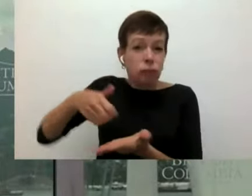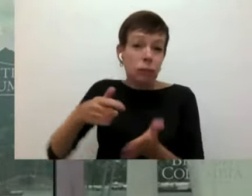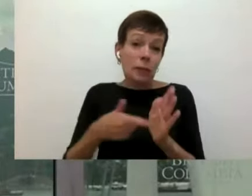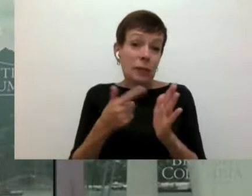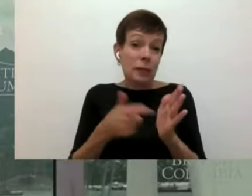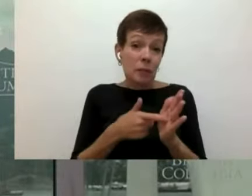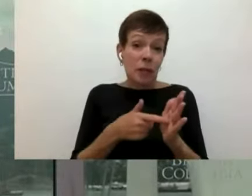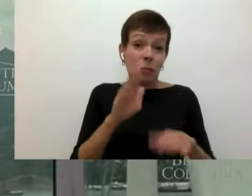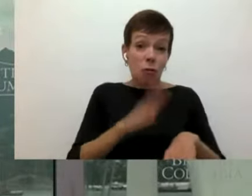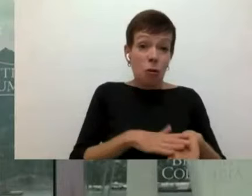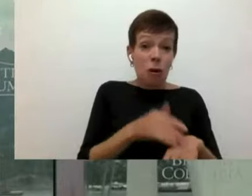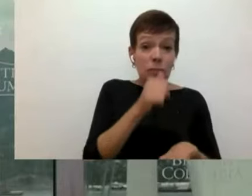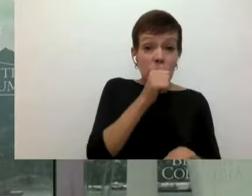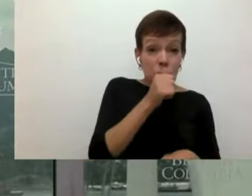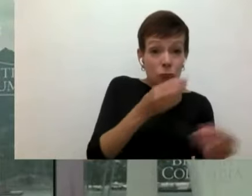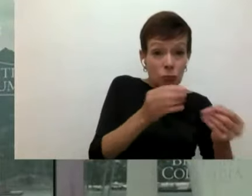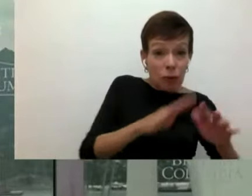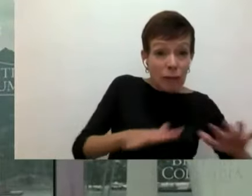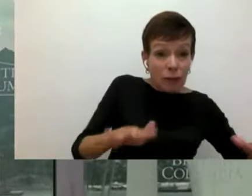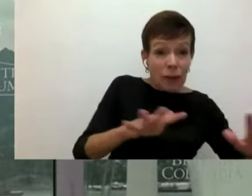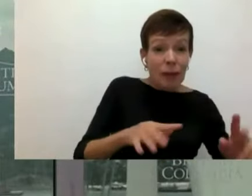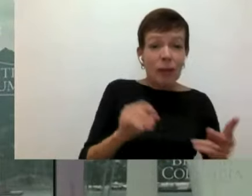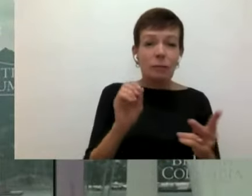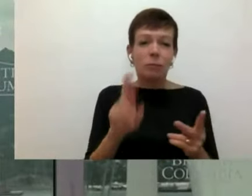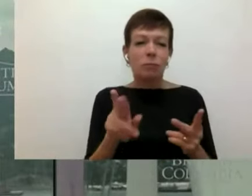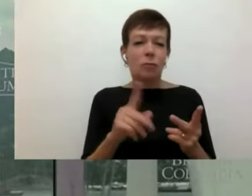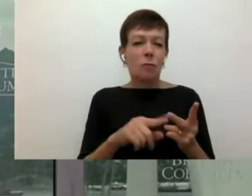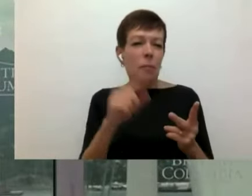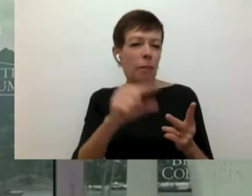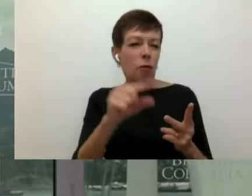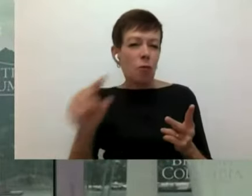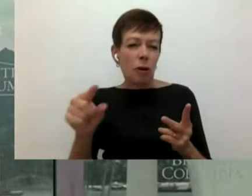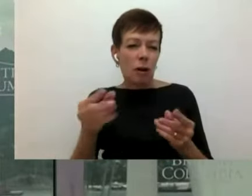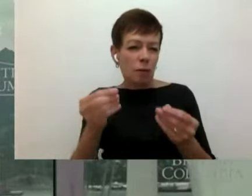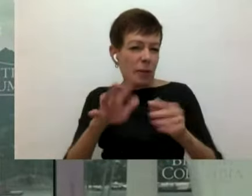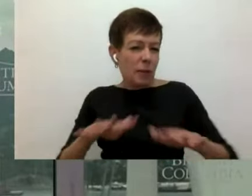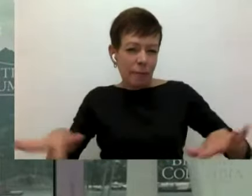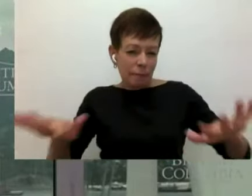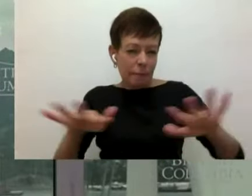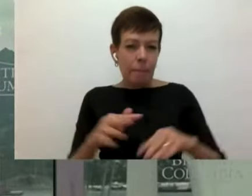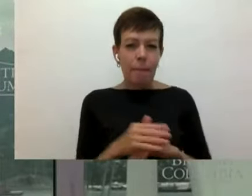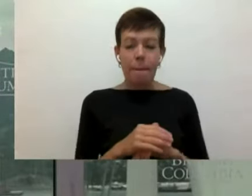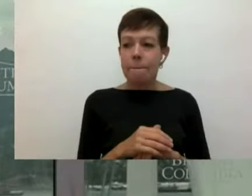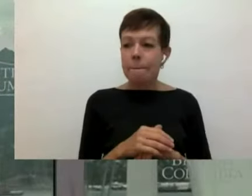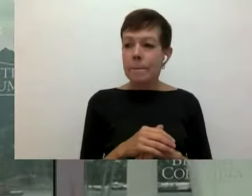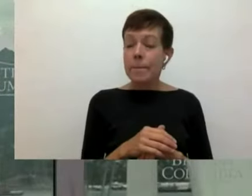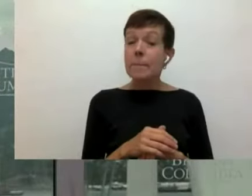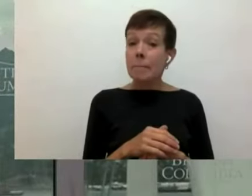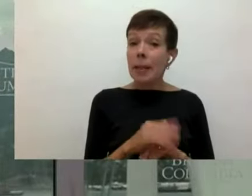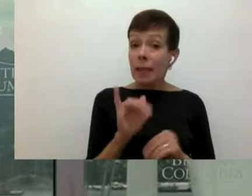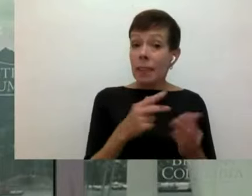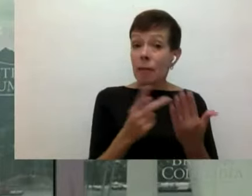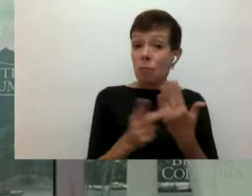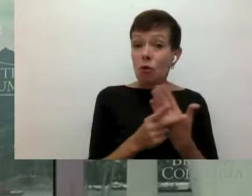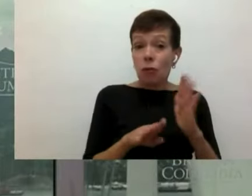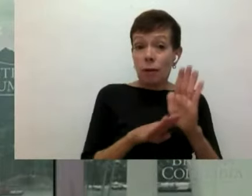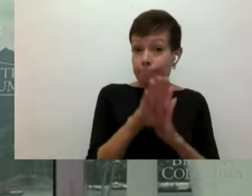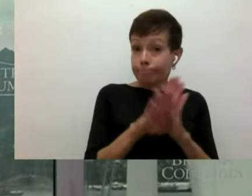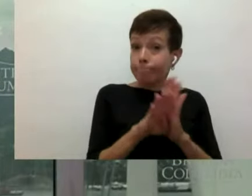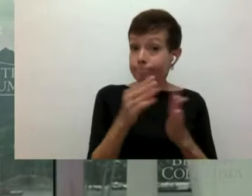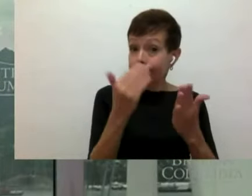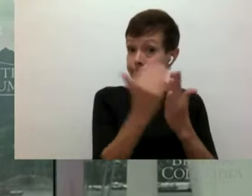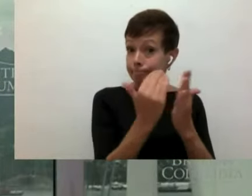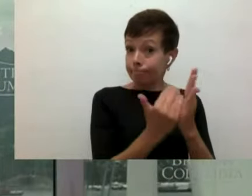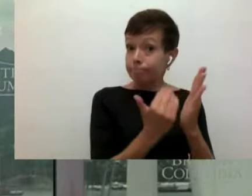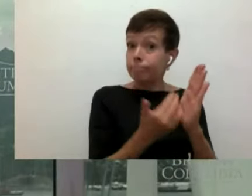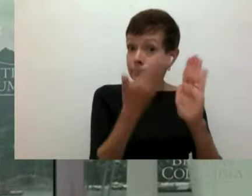to remove that. It can be on public land and on private land. Those programs are well developed. The uptake has probably